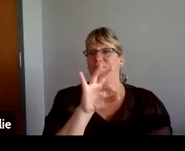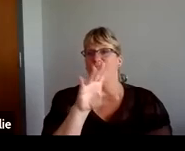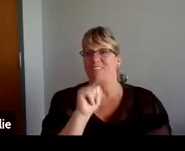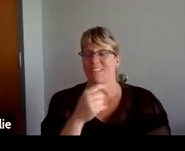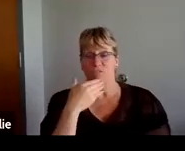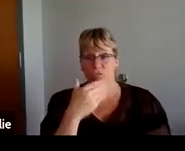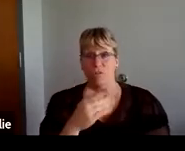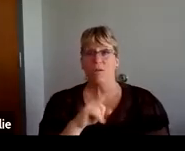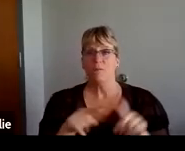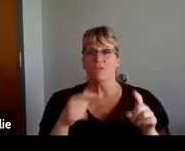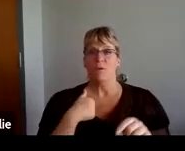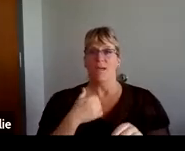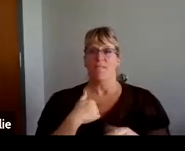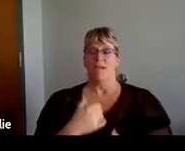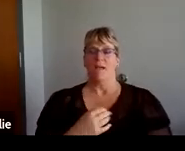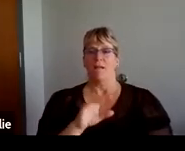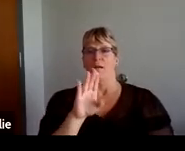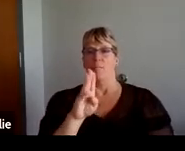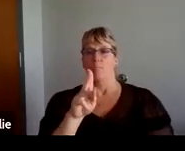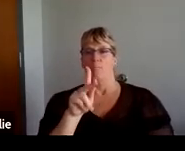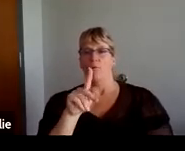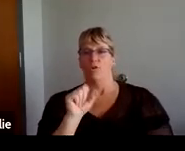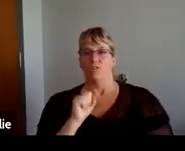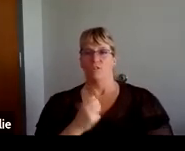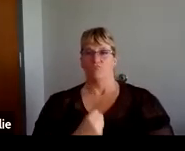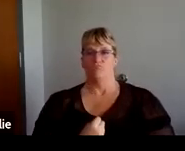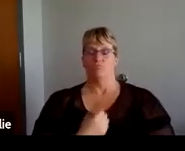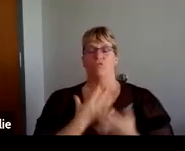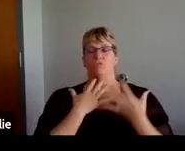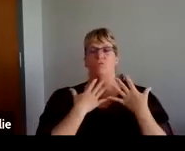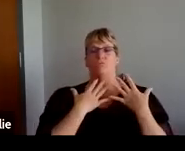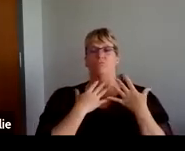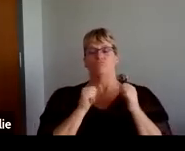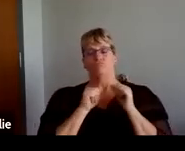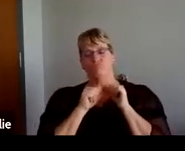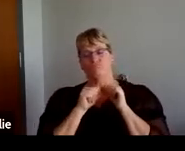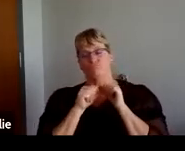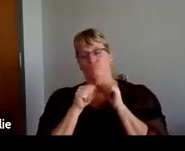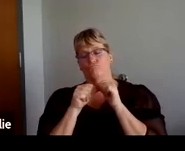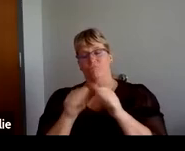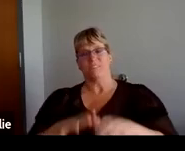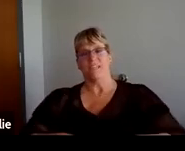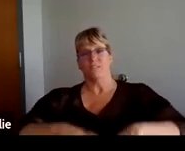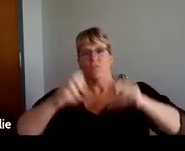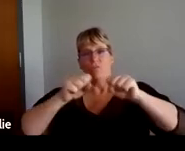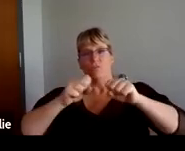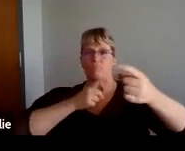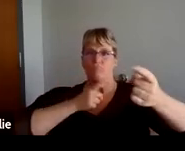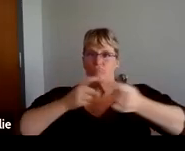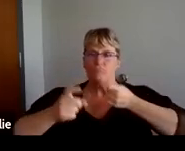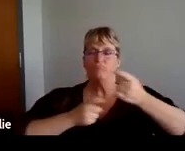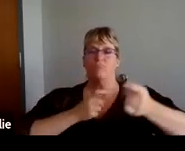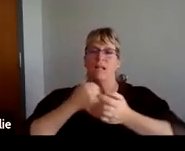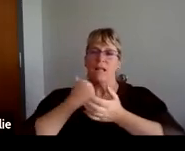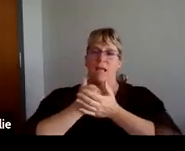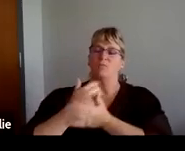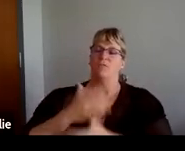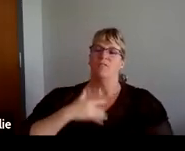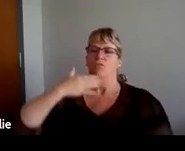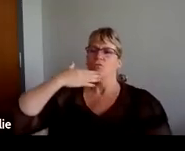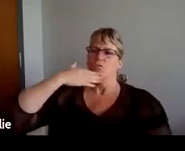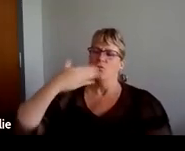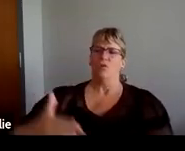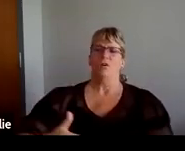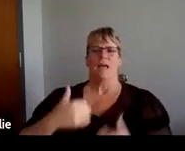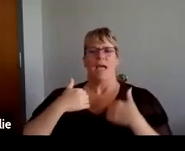might get that burst that can keep you going, that kind of takes over and helps you to feel good. It helps you to have